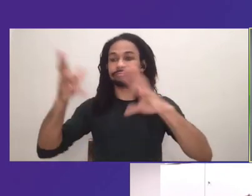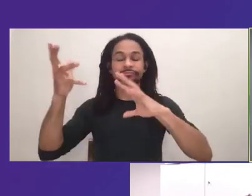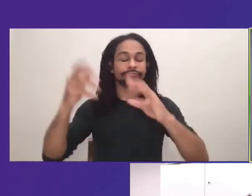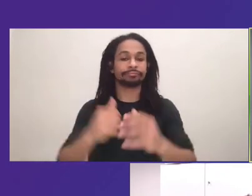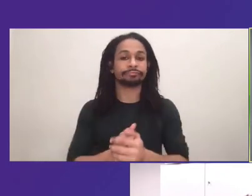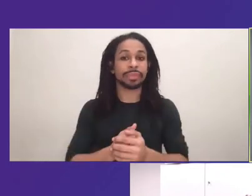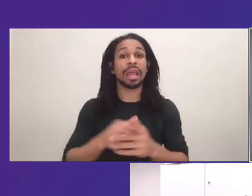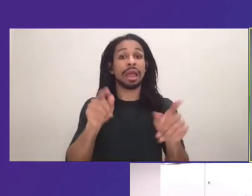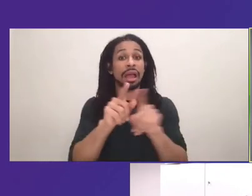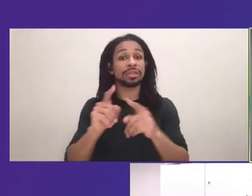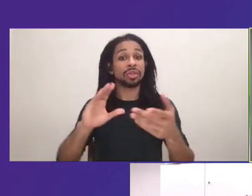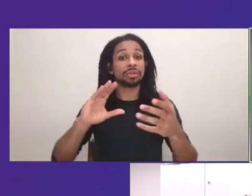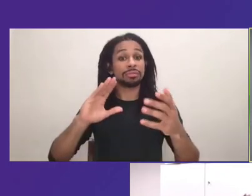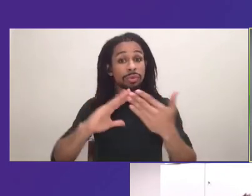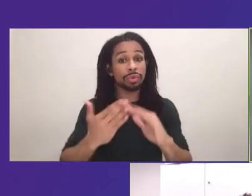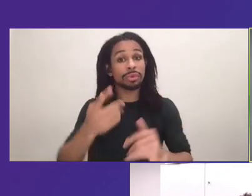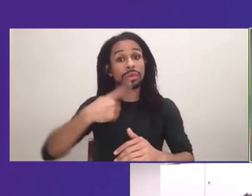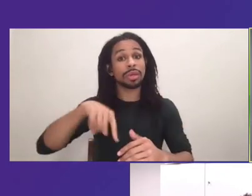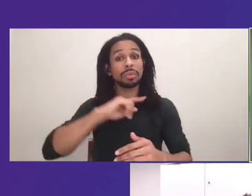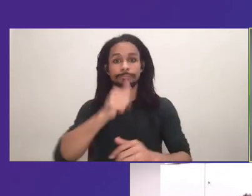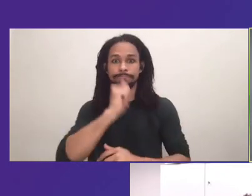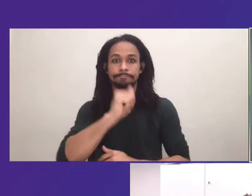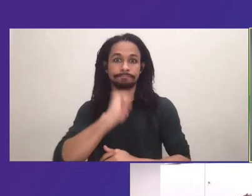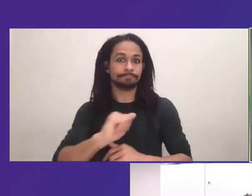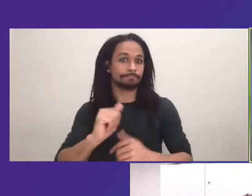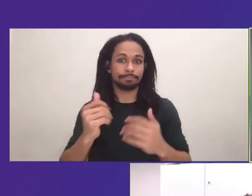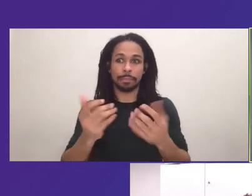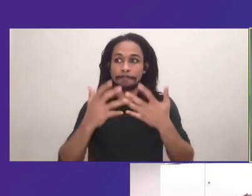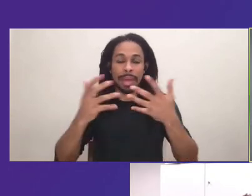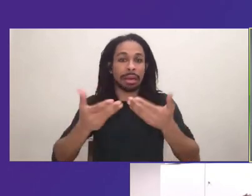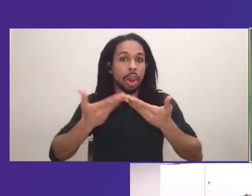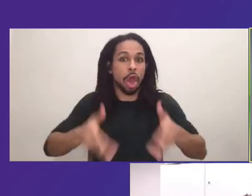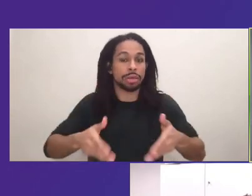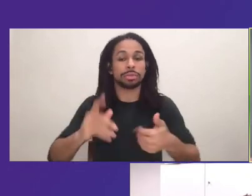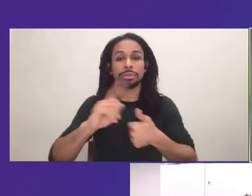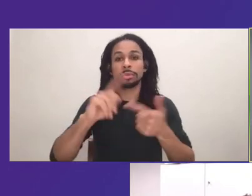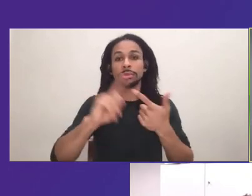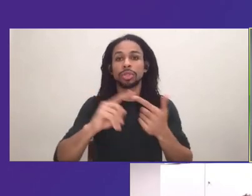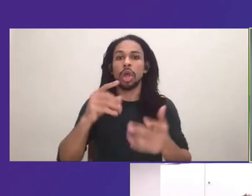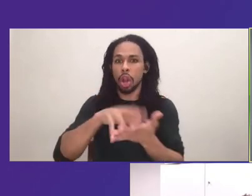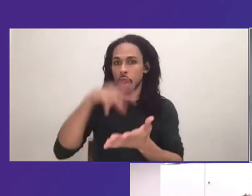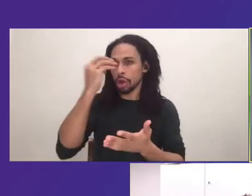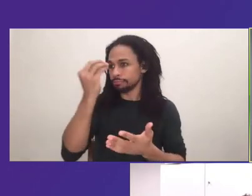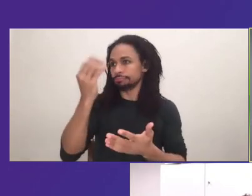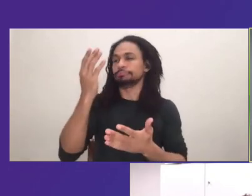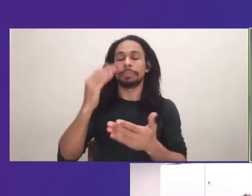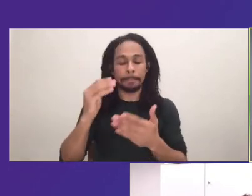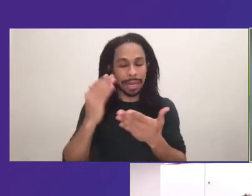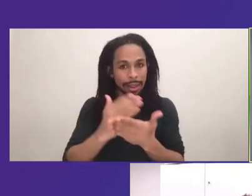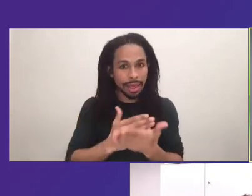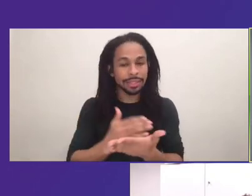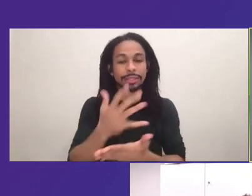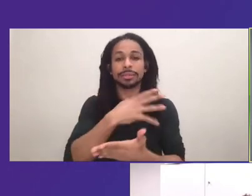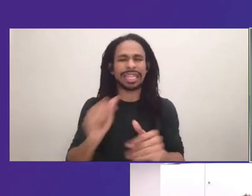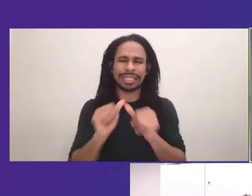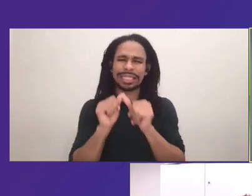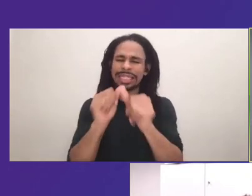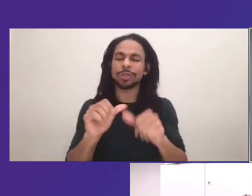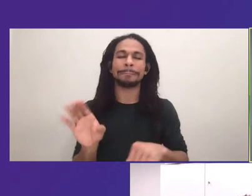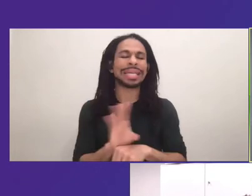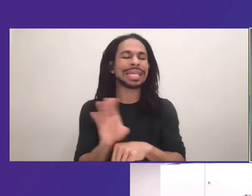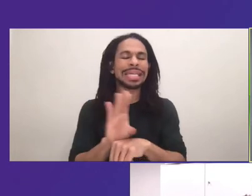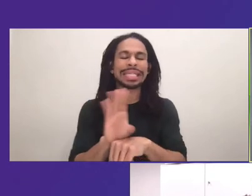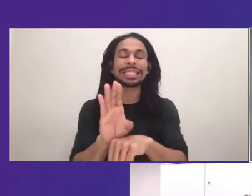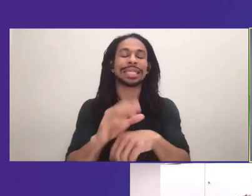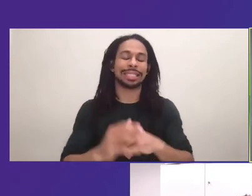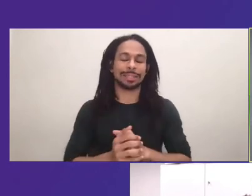endured great loss, learned many lessons, and in a ceasing business as usual, the dance sector has been forced to